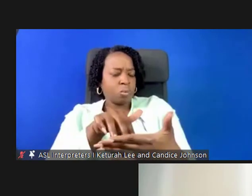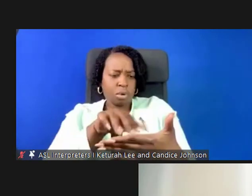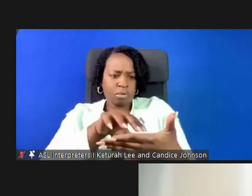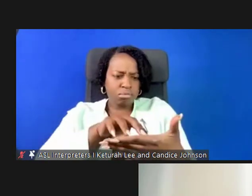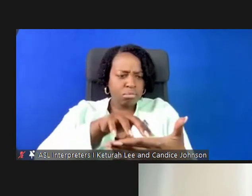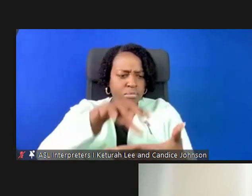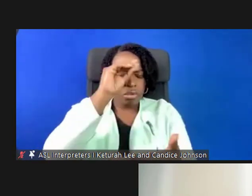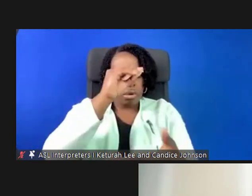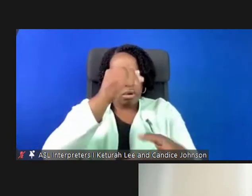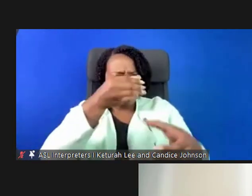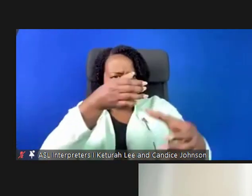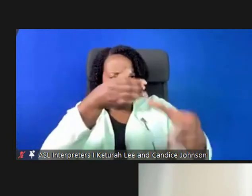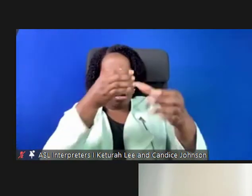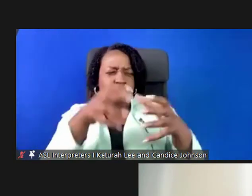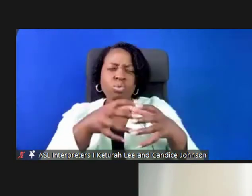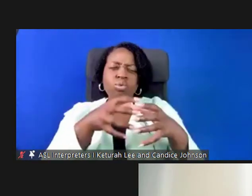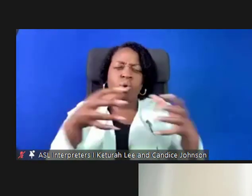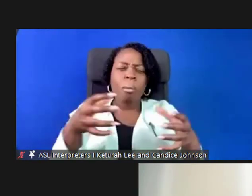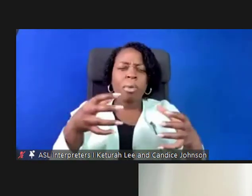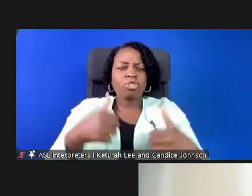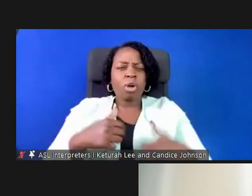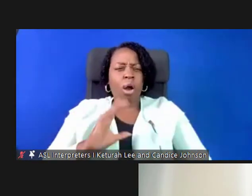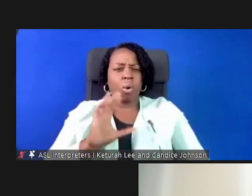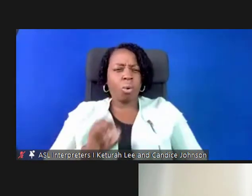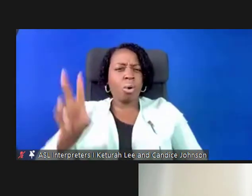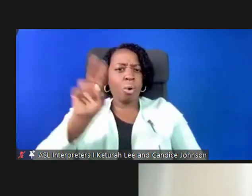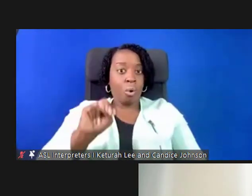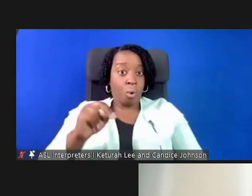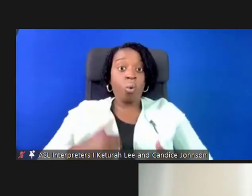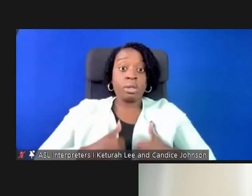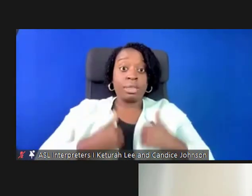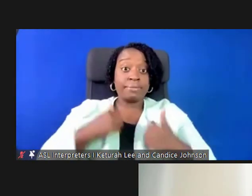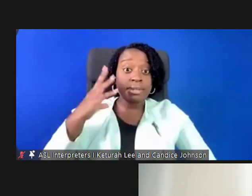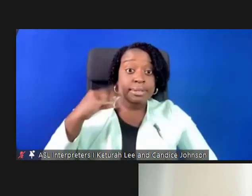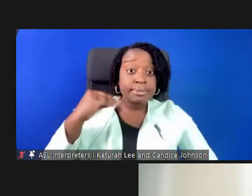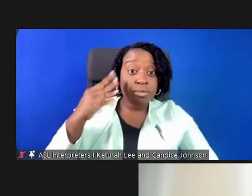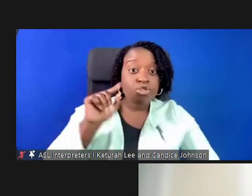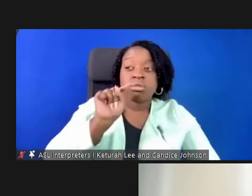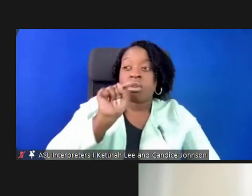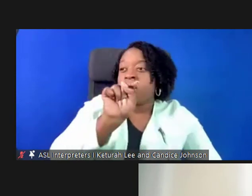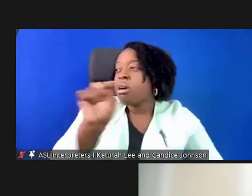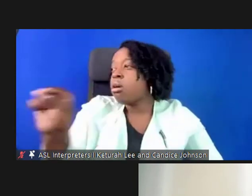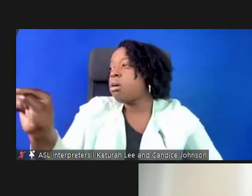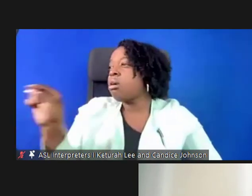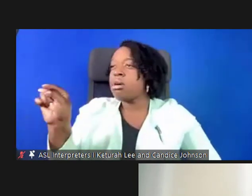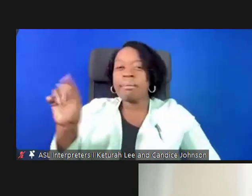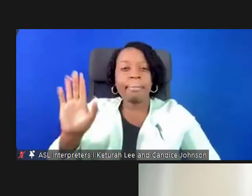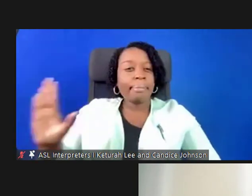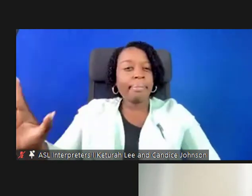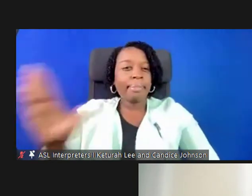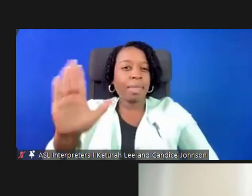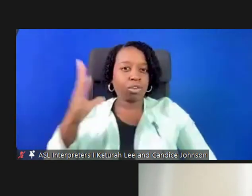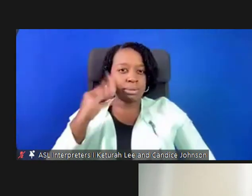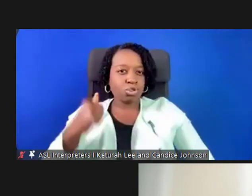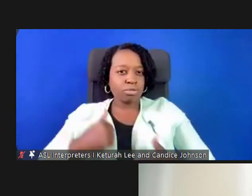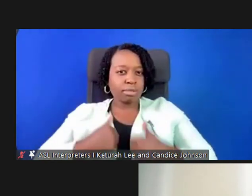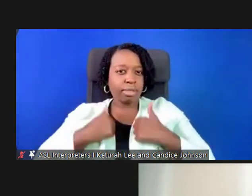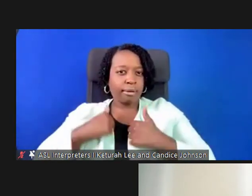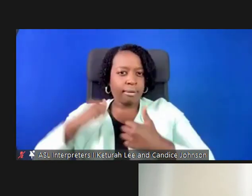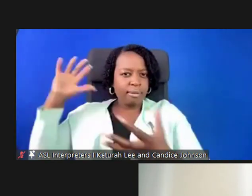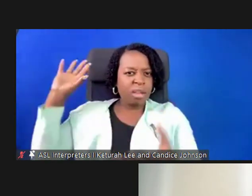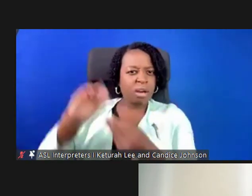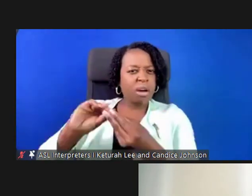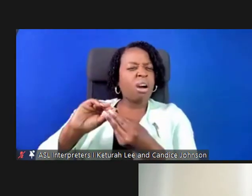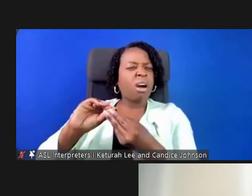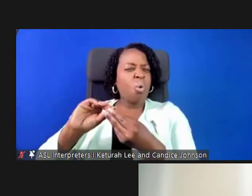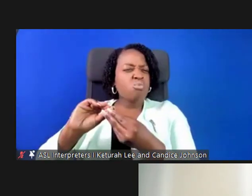lived experiences and from those around us. I think this is an opportunity for us, Karen, as you said, to really think about the lived experience.